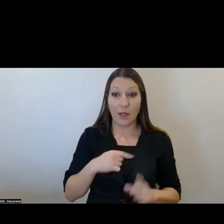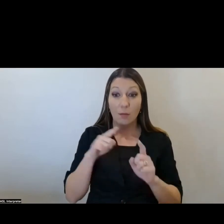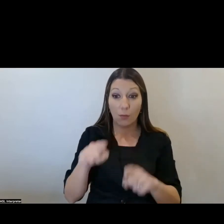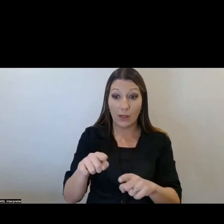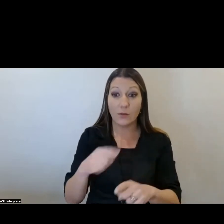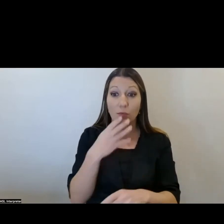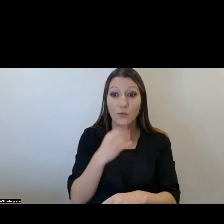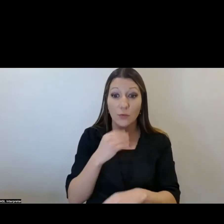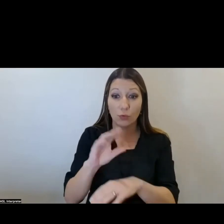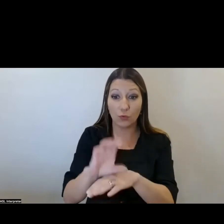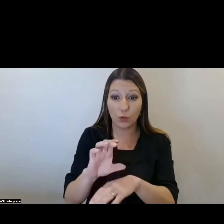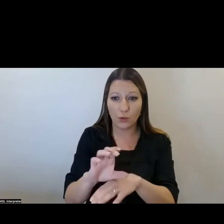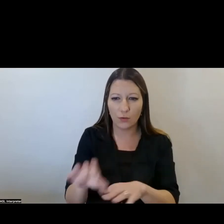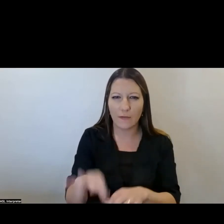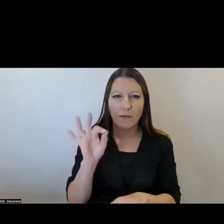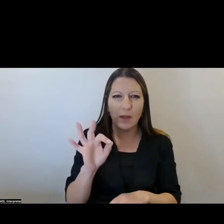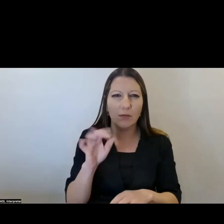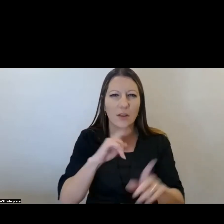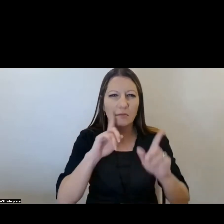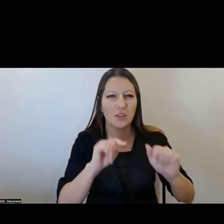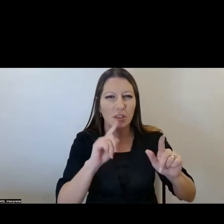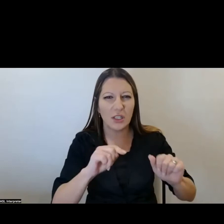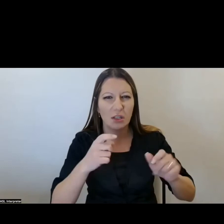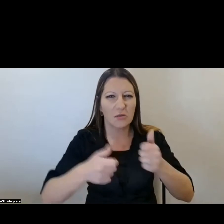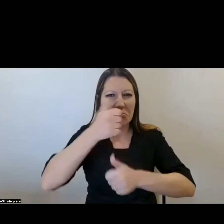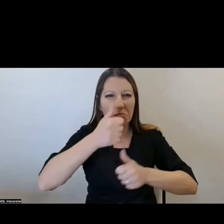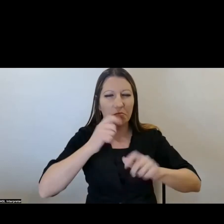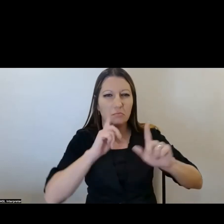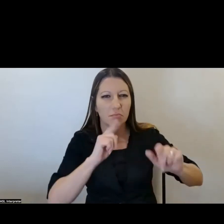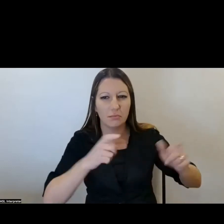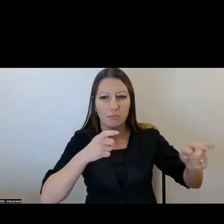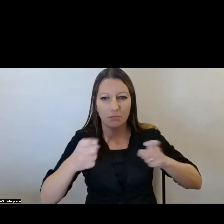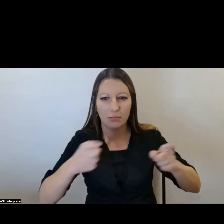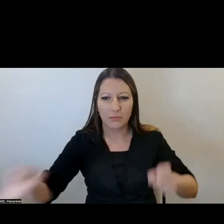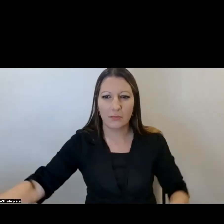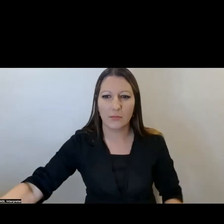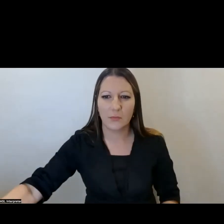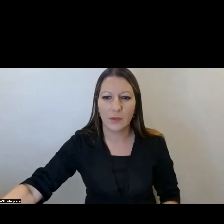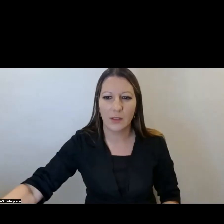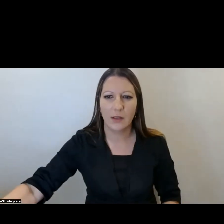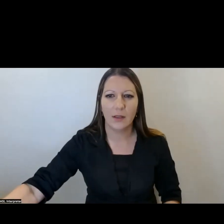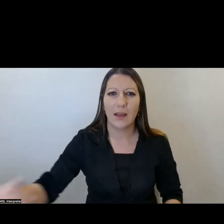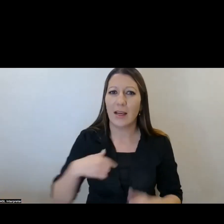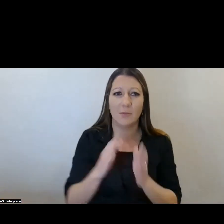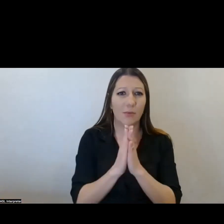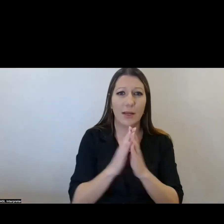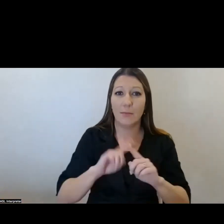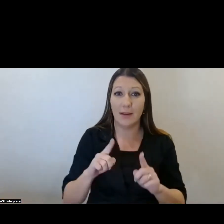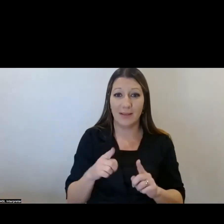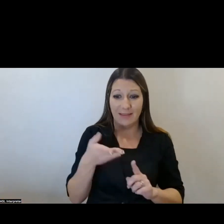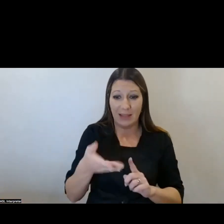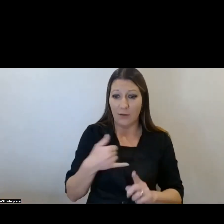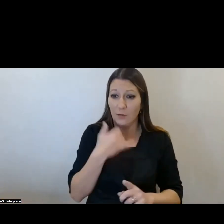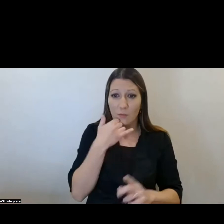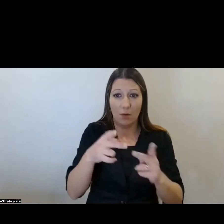our people, but your cloudy self falling in big, dark chunks, like a long beard sheared. Abaddon, a